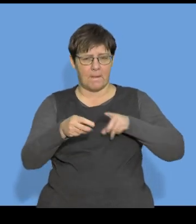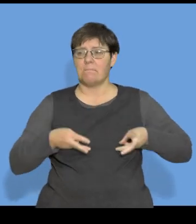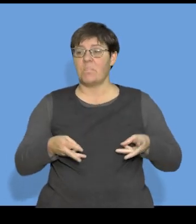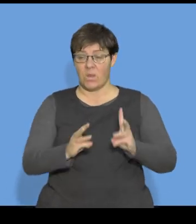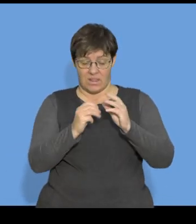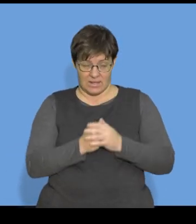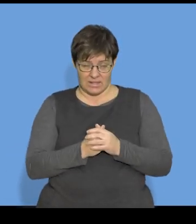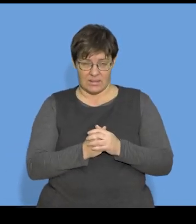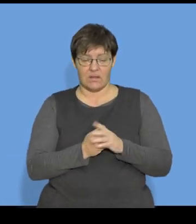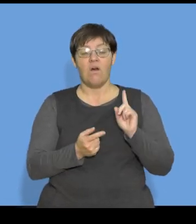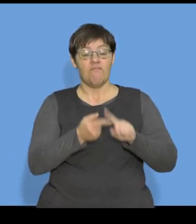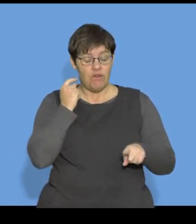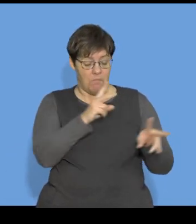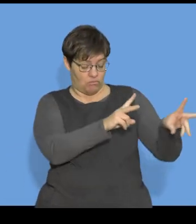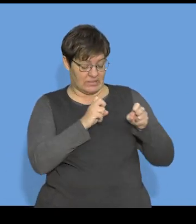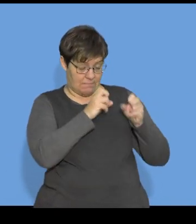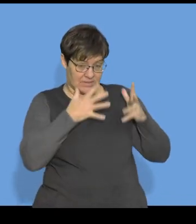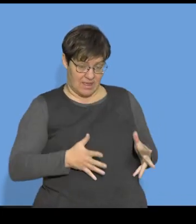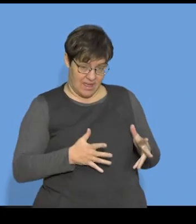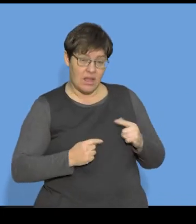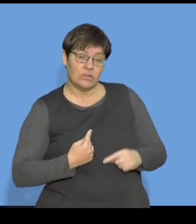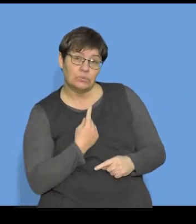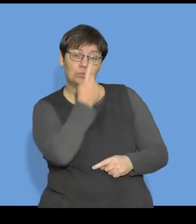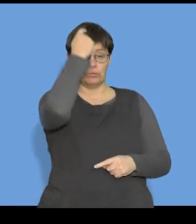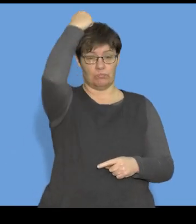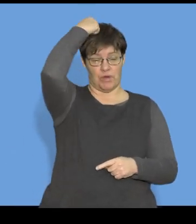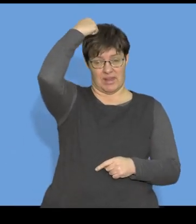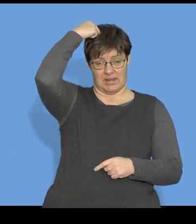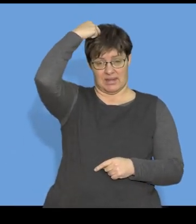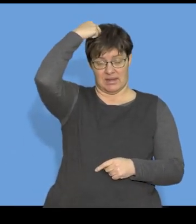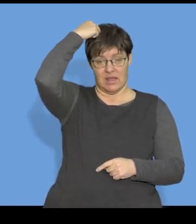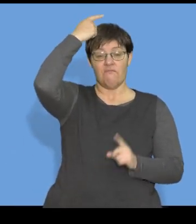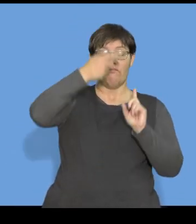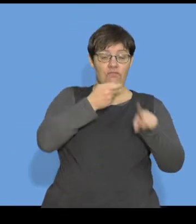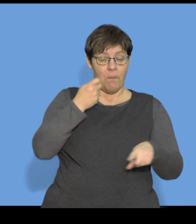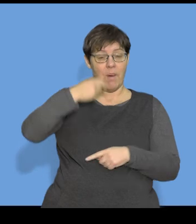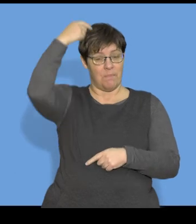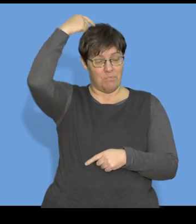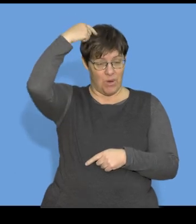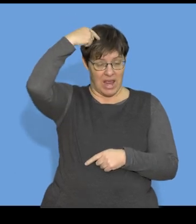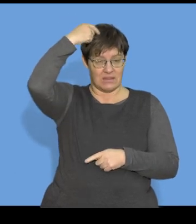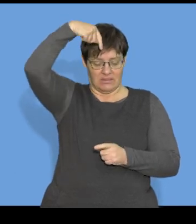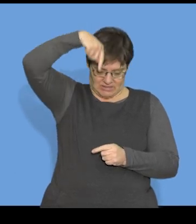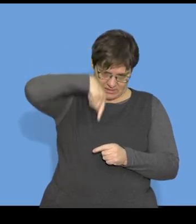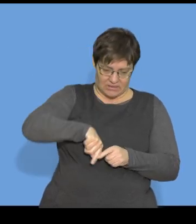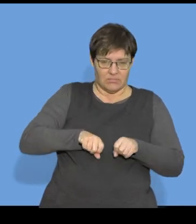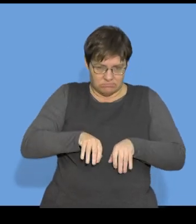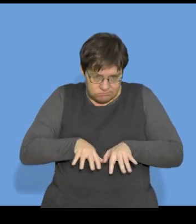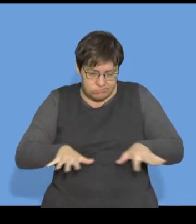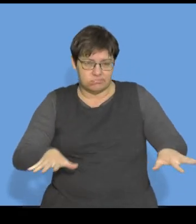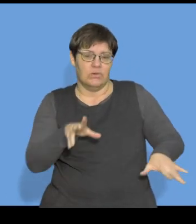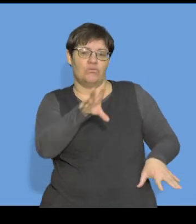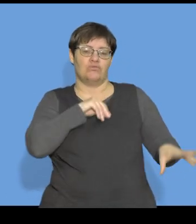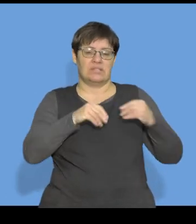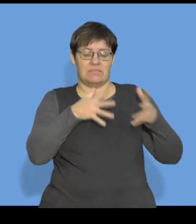it conducts them from the receptors to the brain, and from the brain